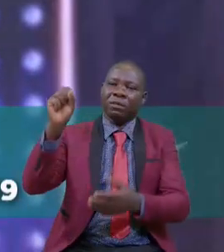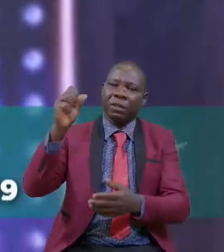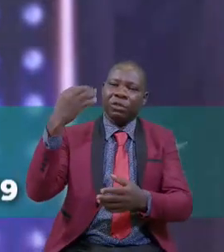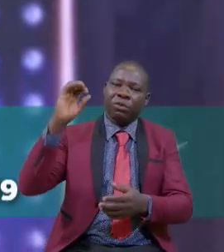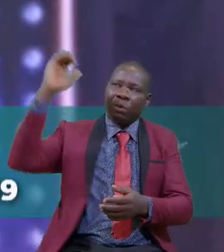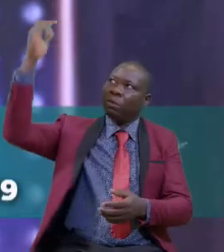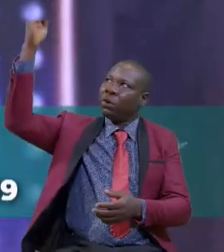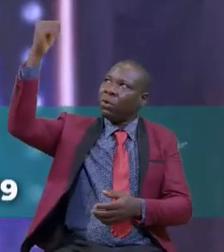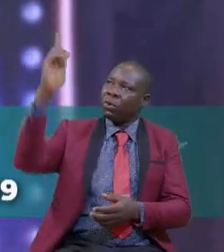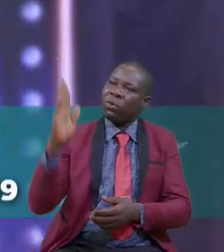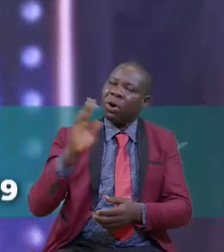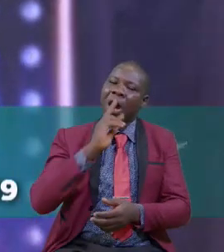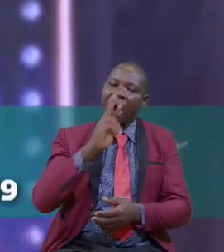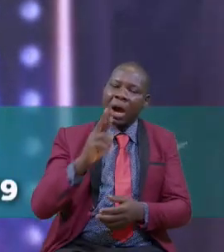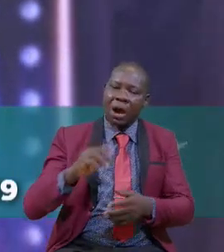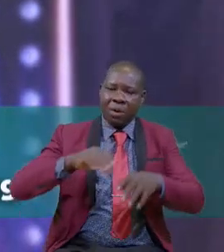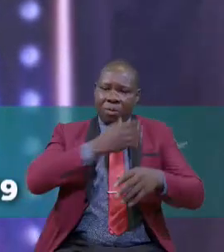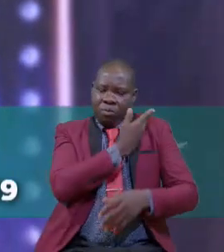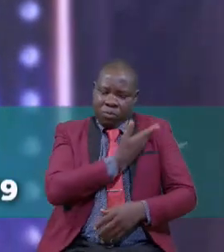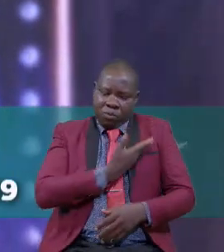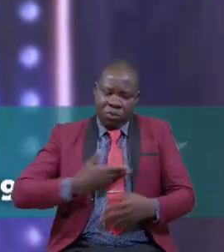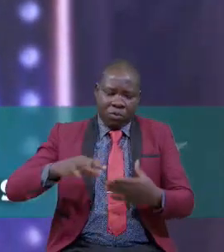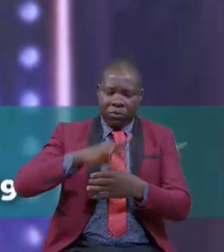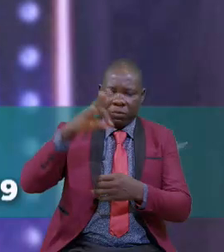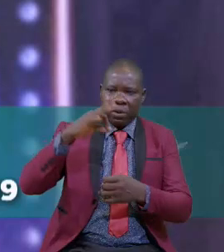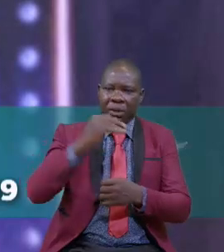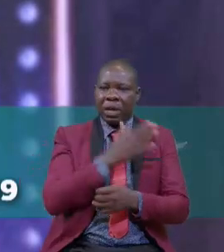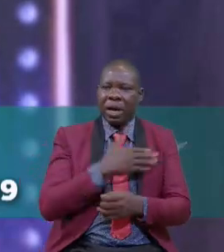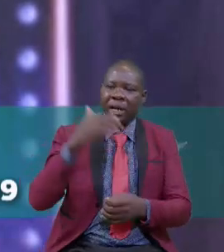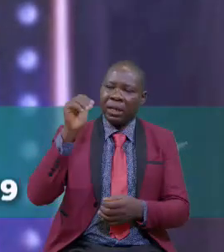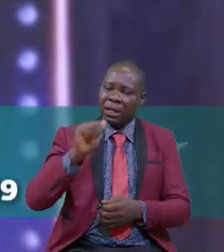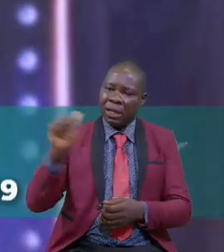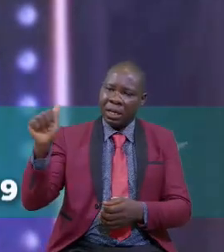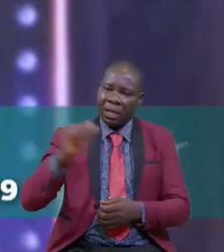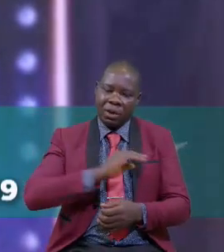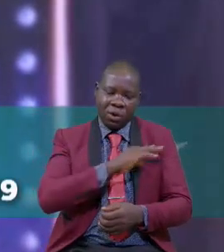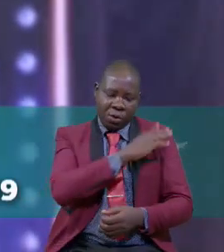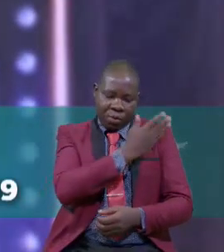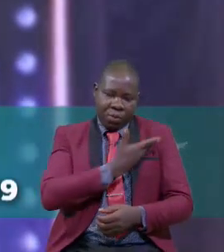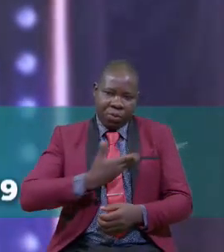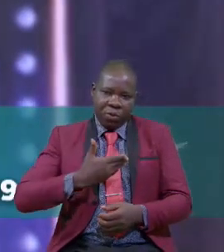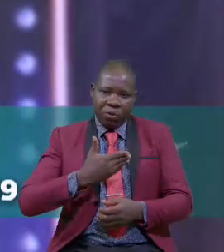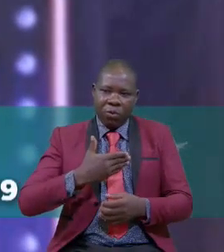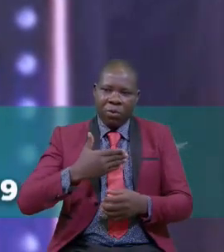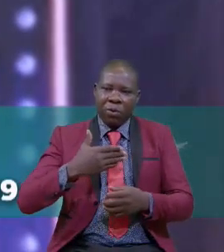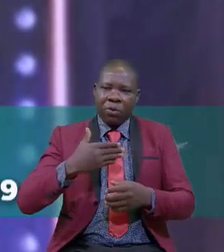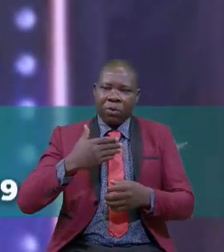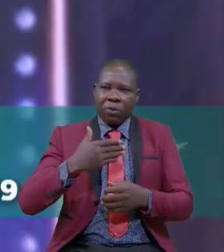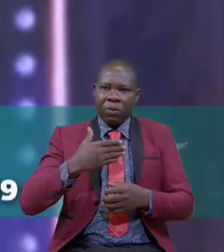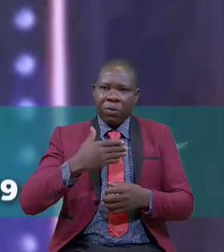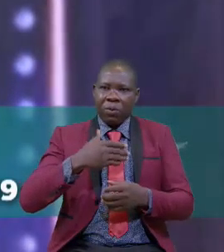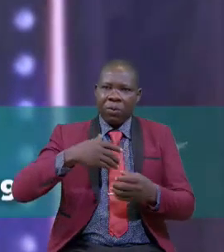spirit and a broken, a contrite heart. And then he says, "So